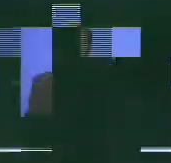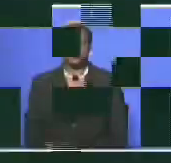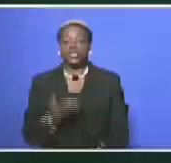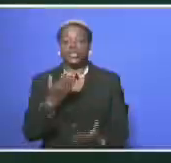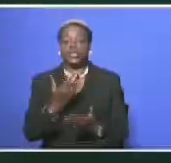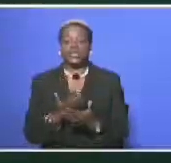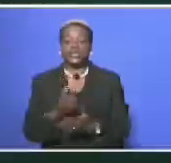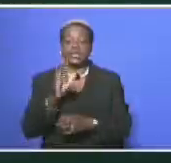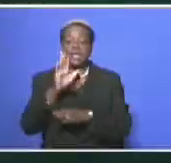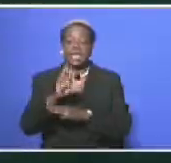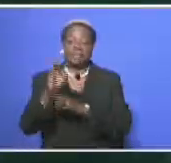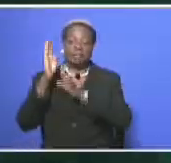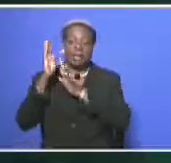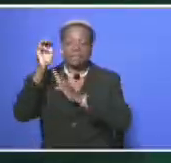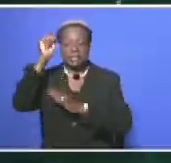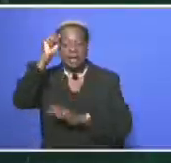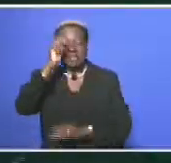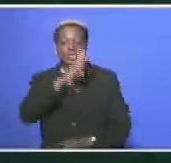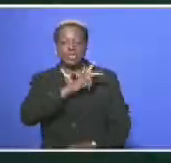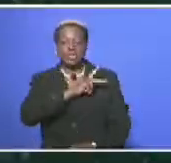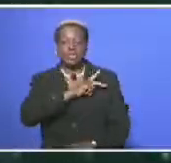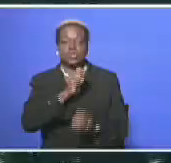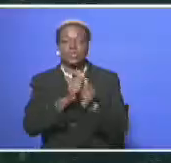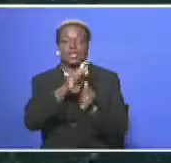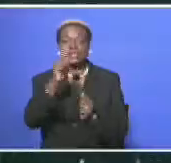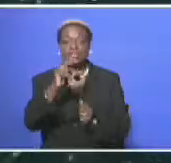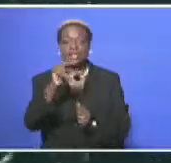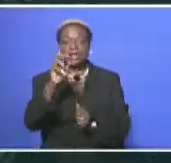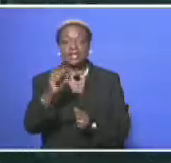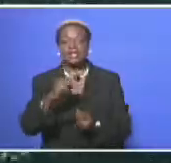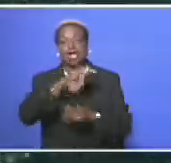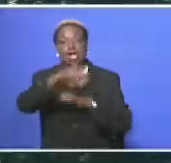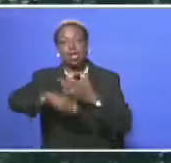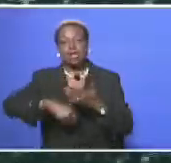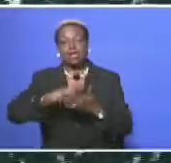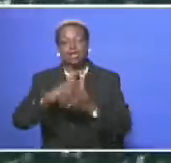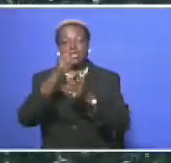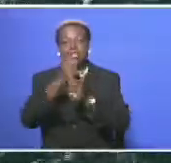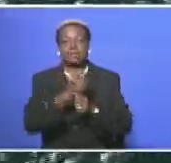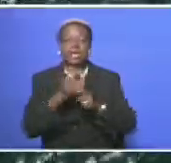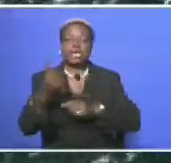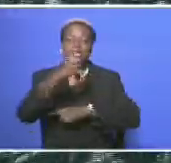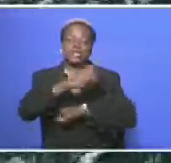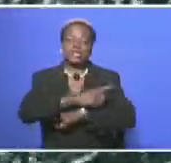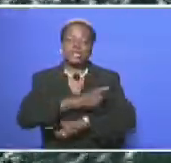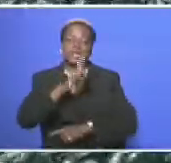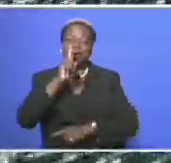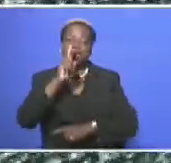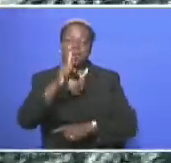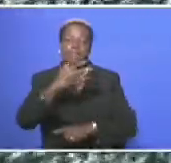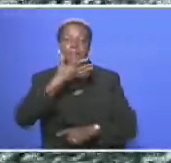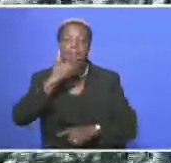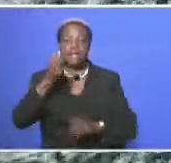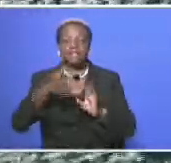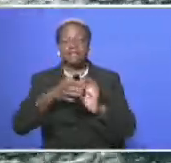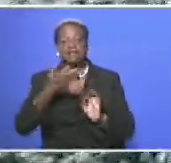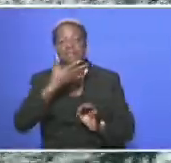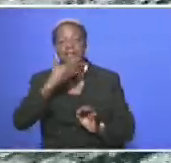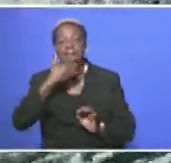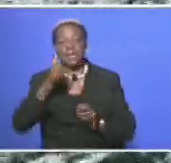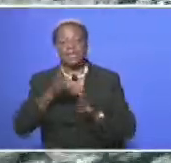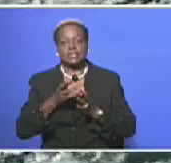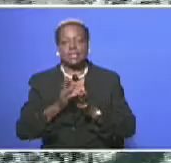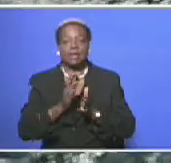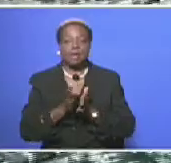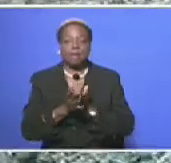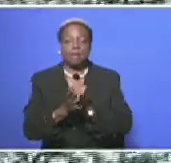Good evening, Bahamas. I'm Muhammad Jalnals with your ZNS Total Sports. Well, day one of the 2019 Best of the Best Regatta got underway yesterday